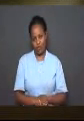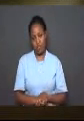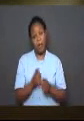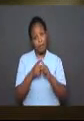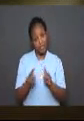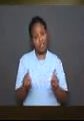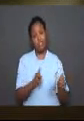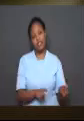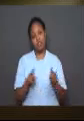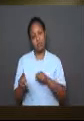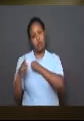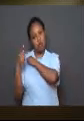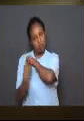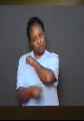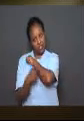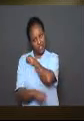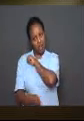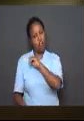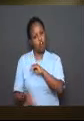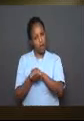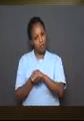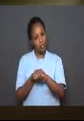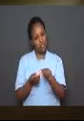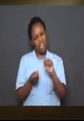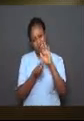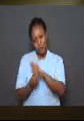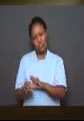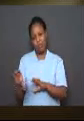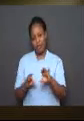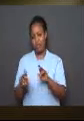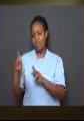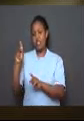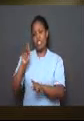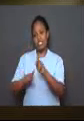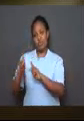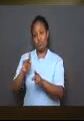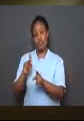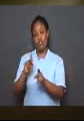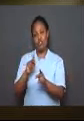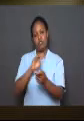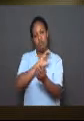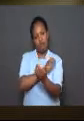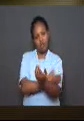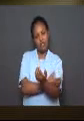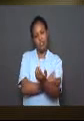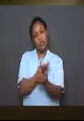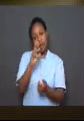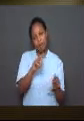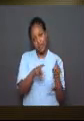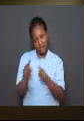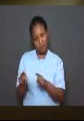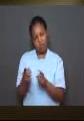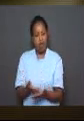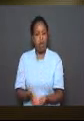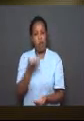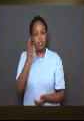Specifically, political corruption is the abuse of public power, office, or